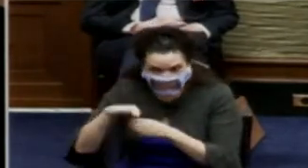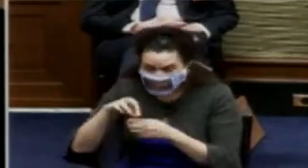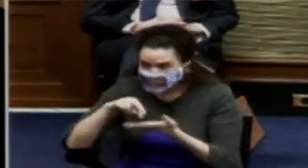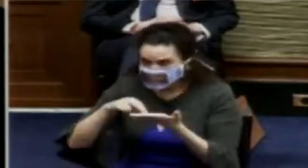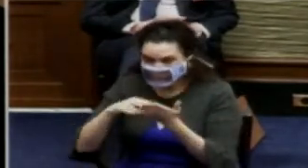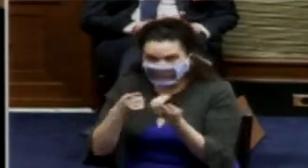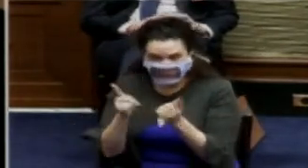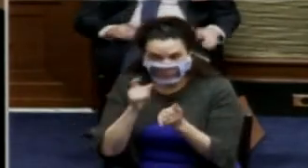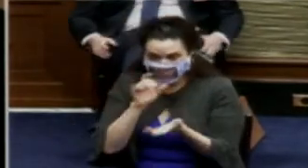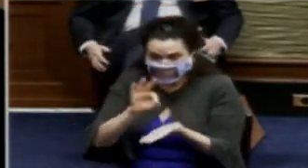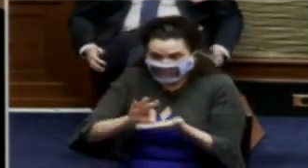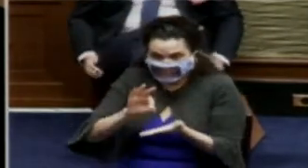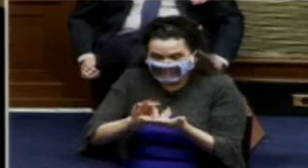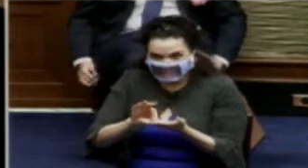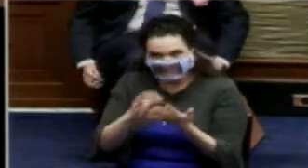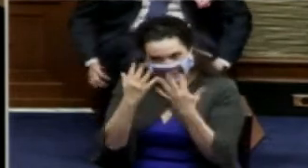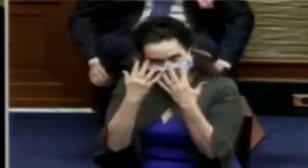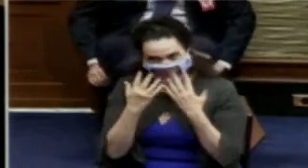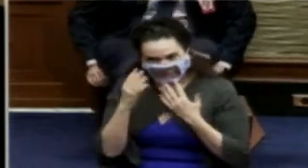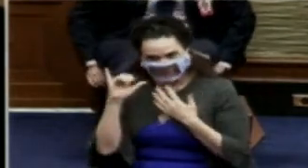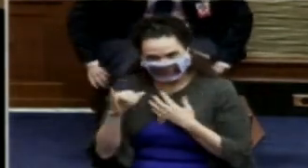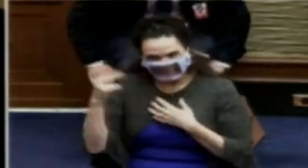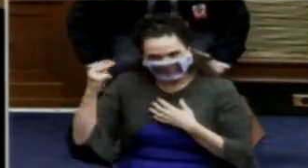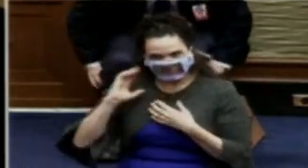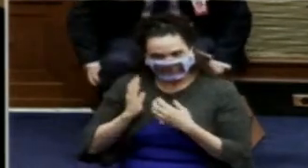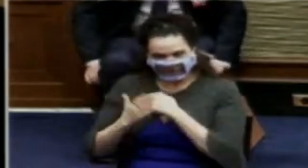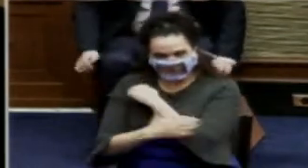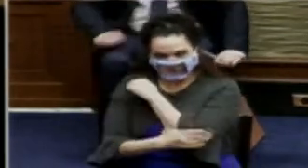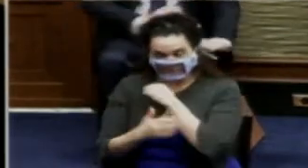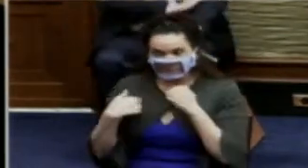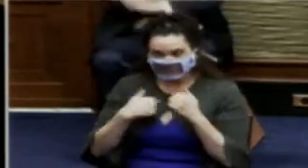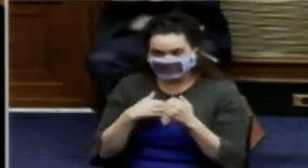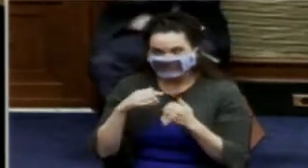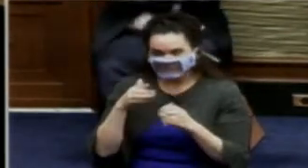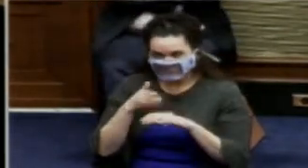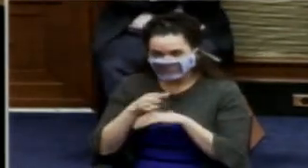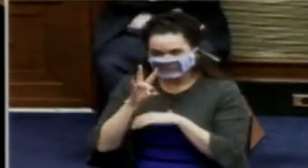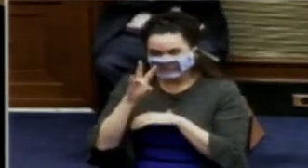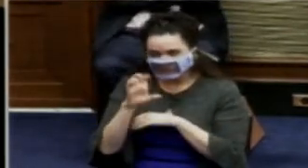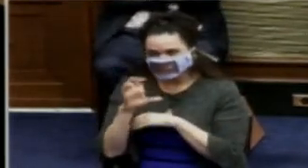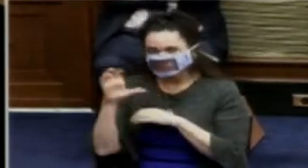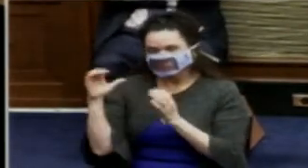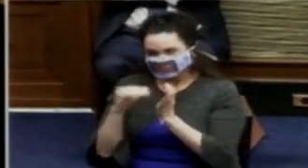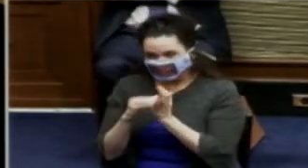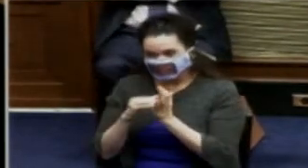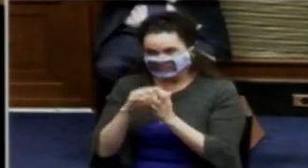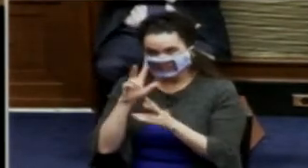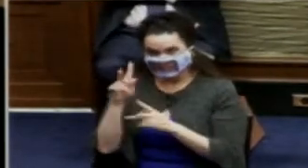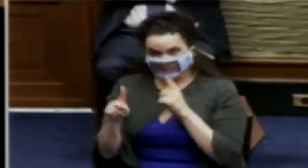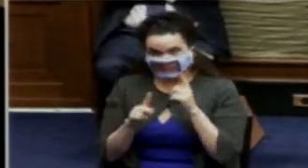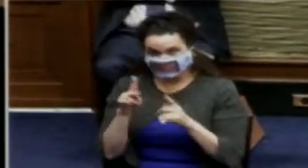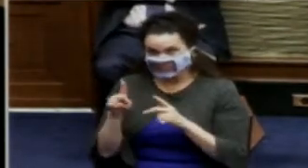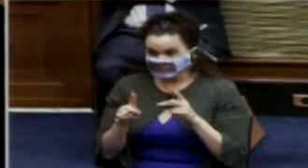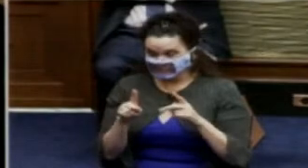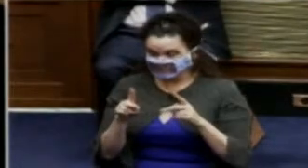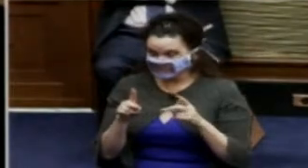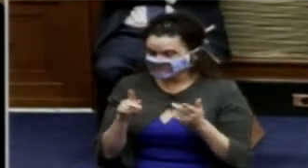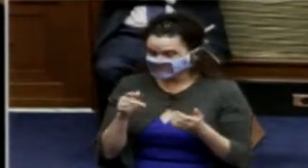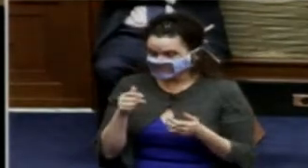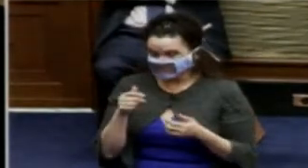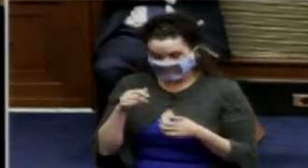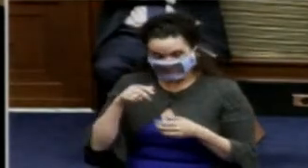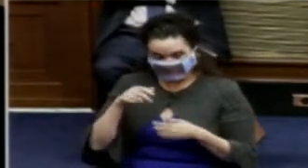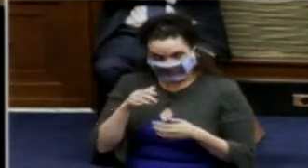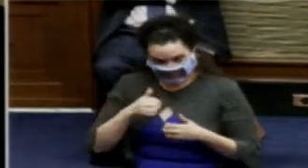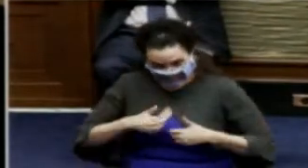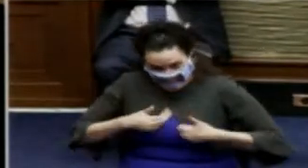the history of our country. We have 700,000 disenfranchised citizens of this country who are denied